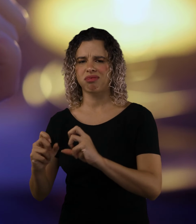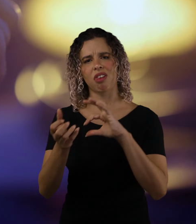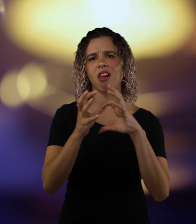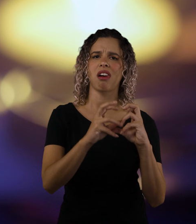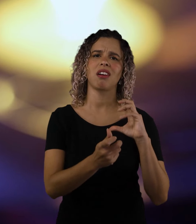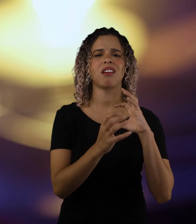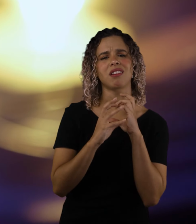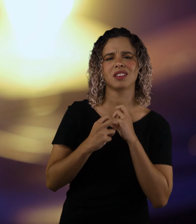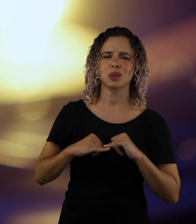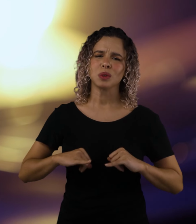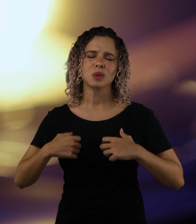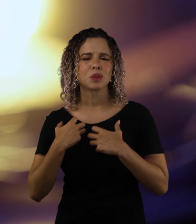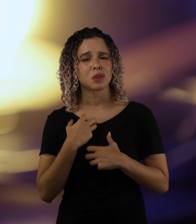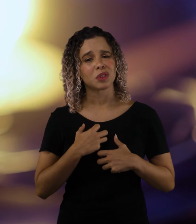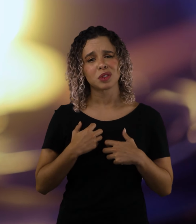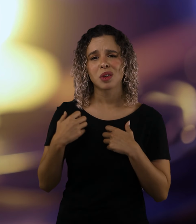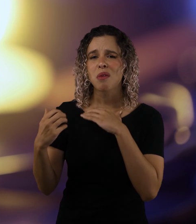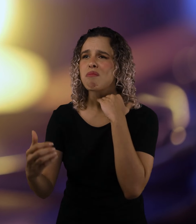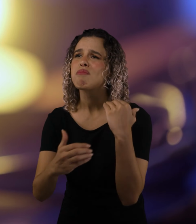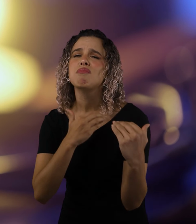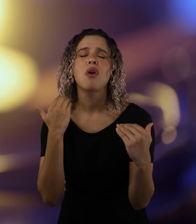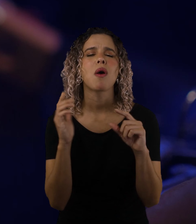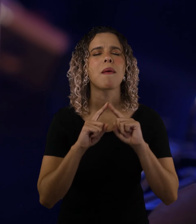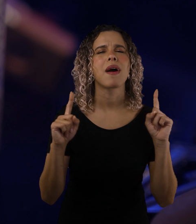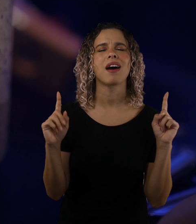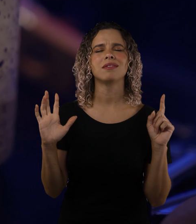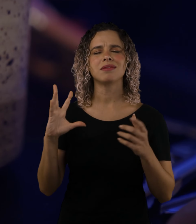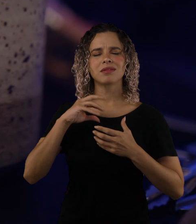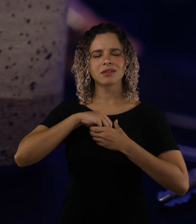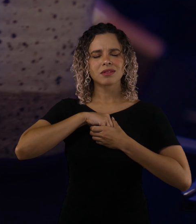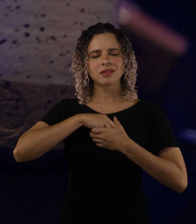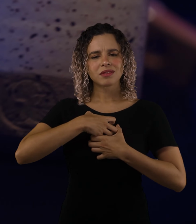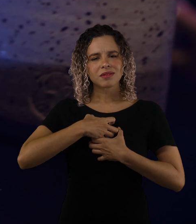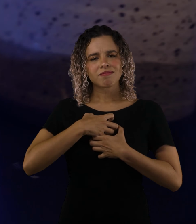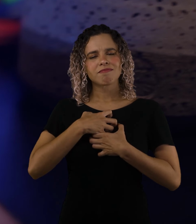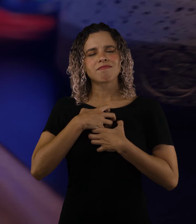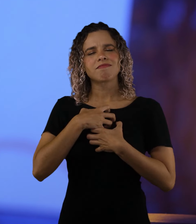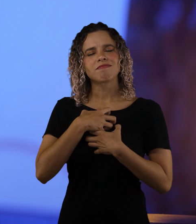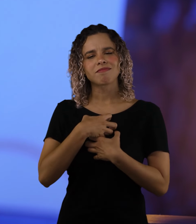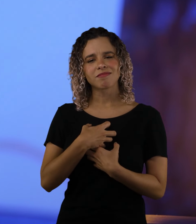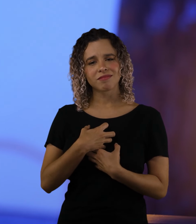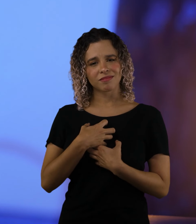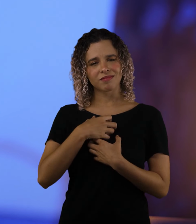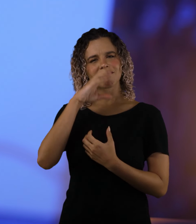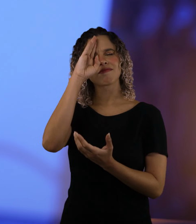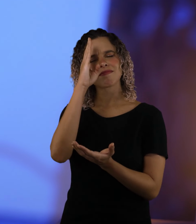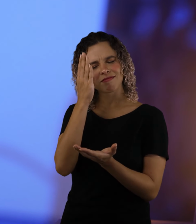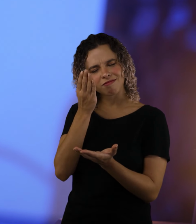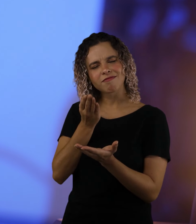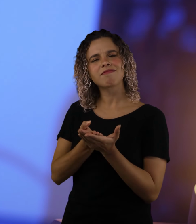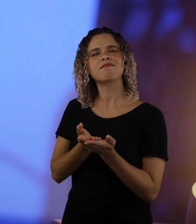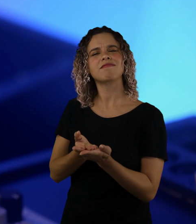hearts, they may die, but in us they live on. I